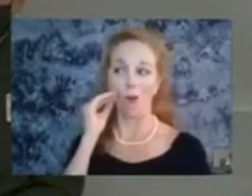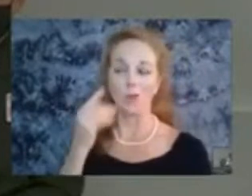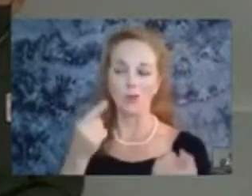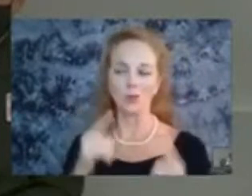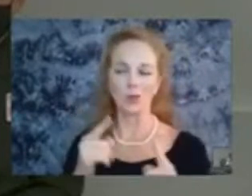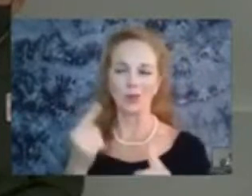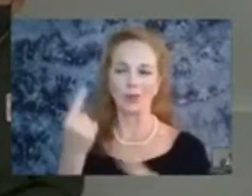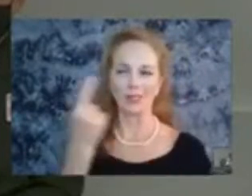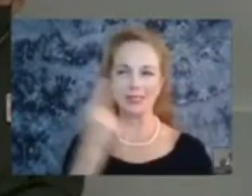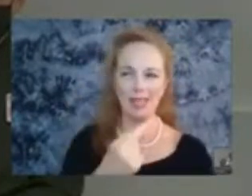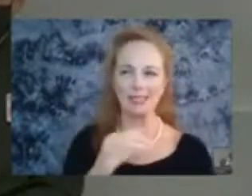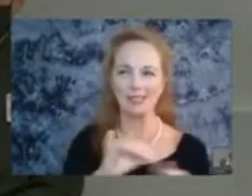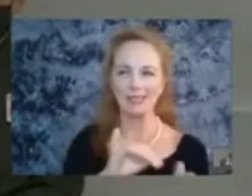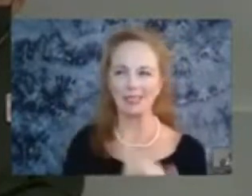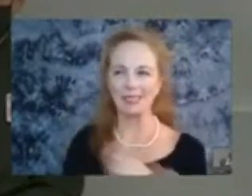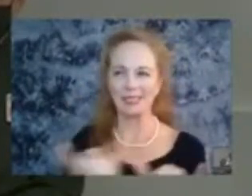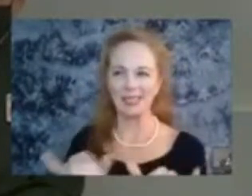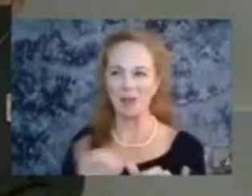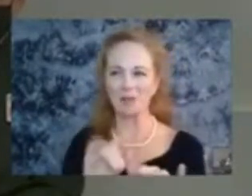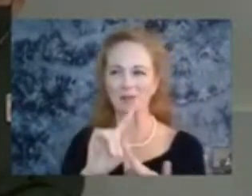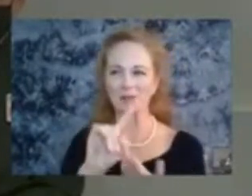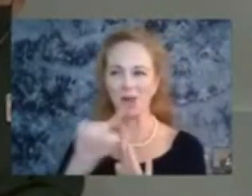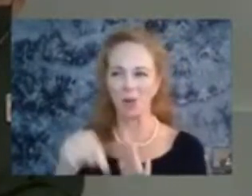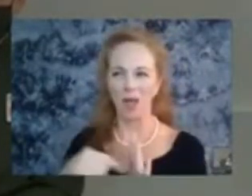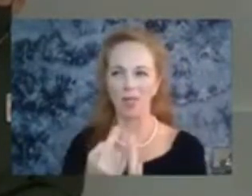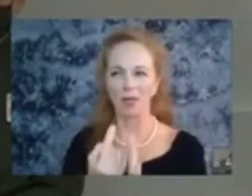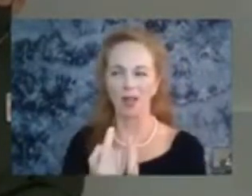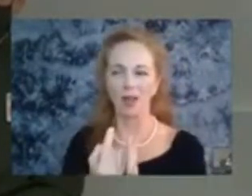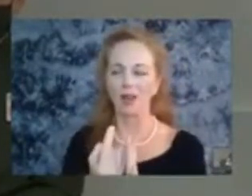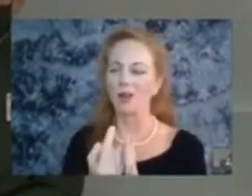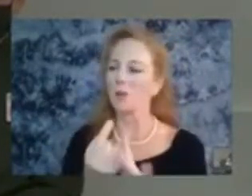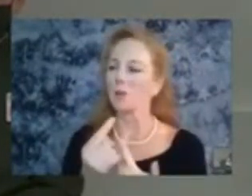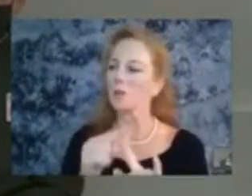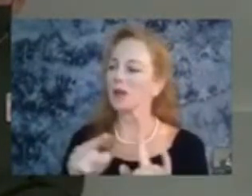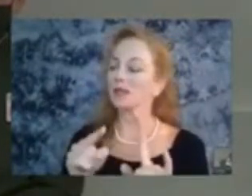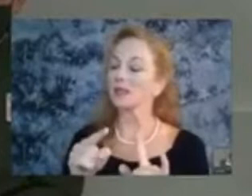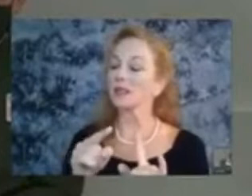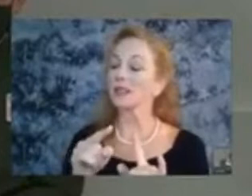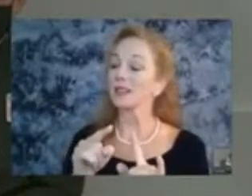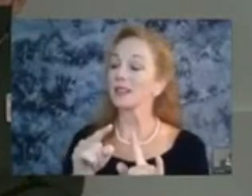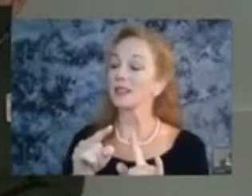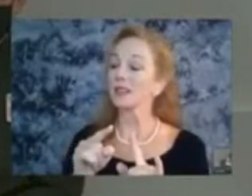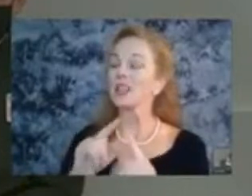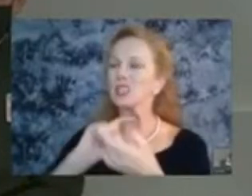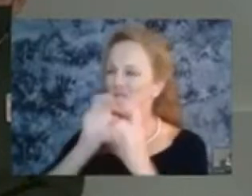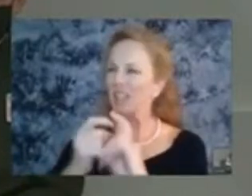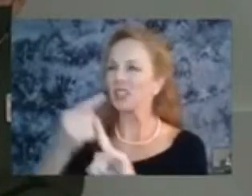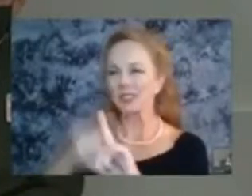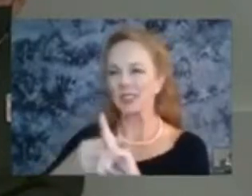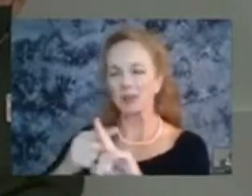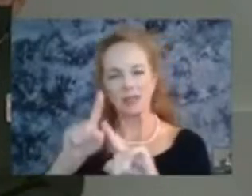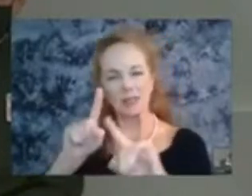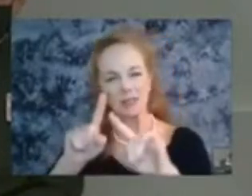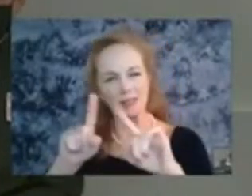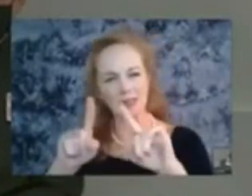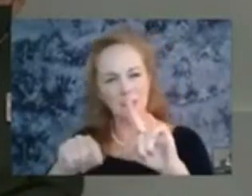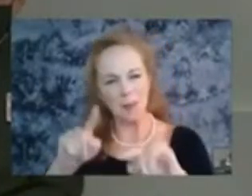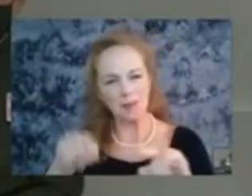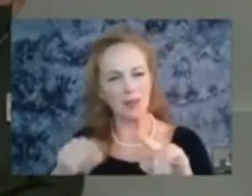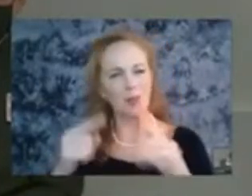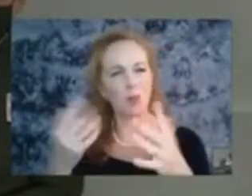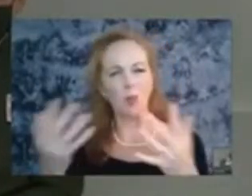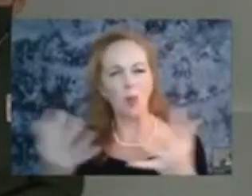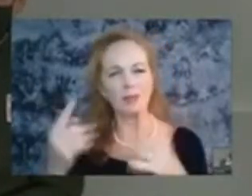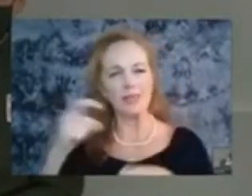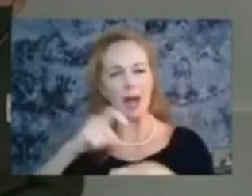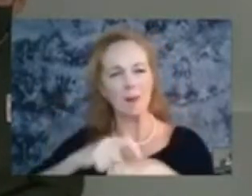set for the same temperature around the clock. But this is, you're changing the temperature for different times of day remotely. So we're not, there's a